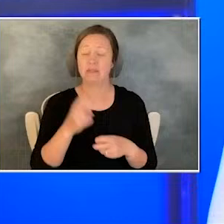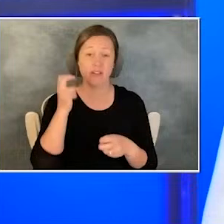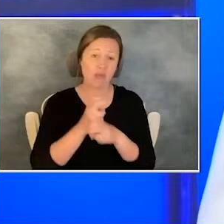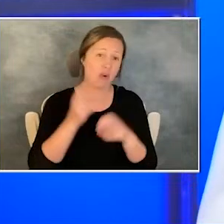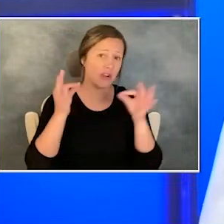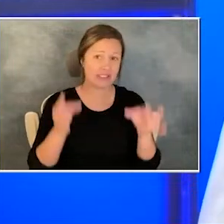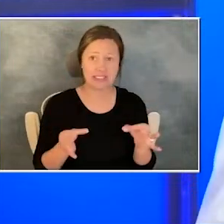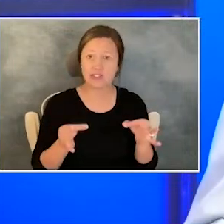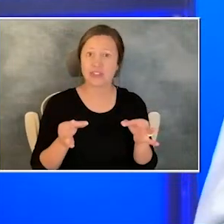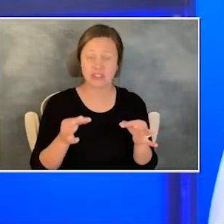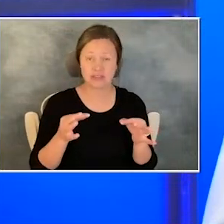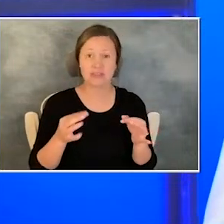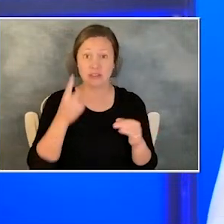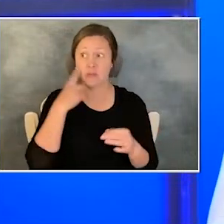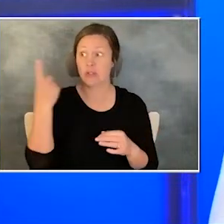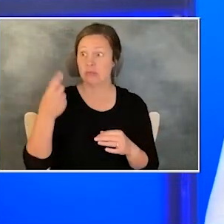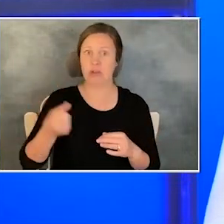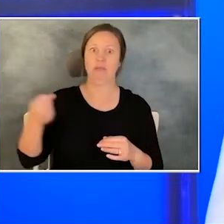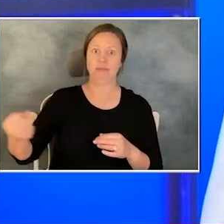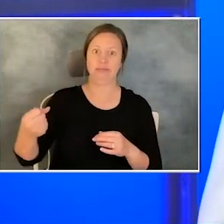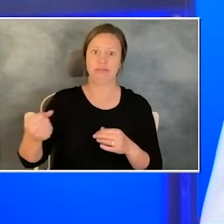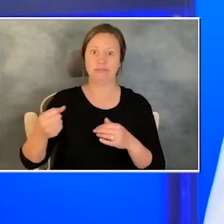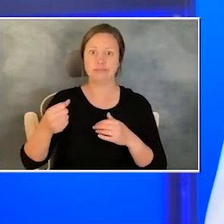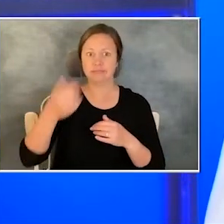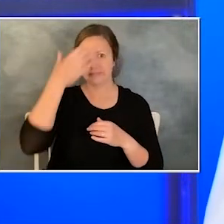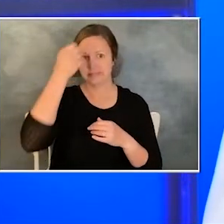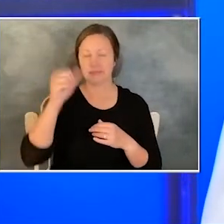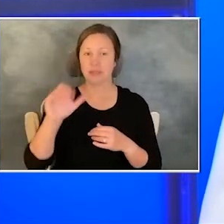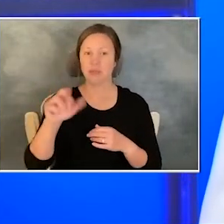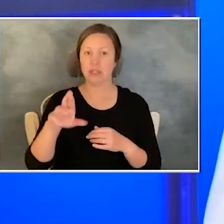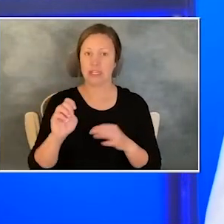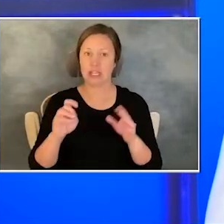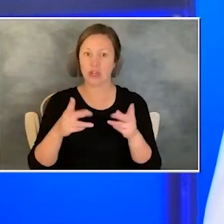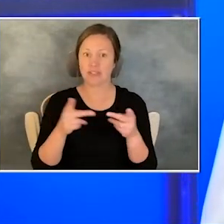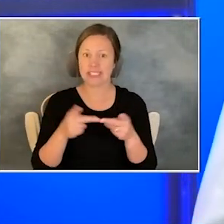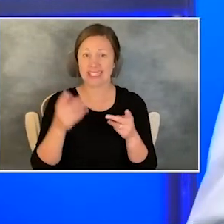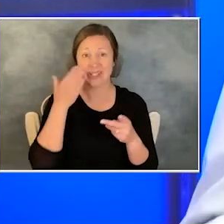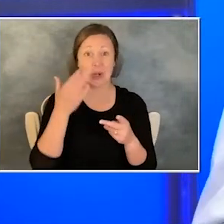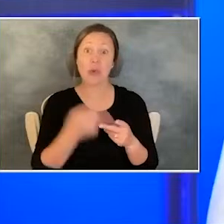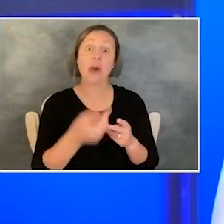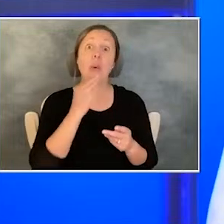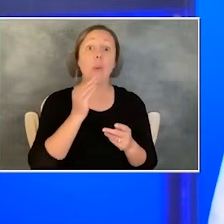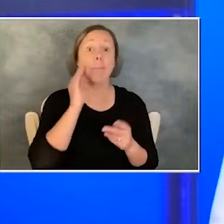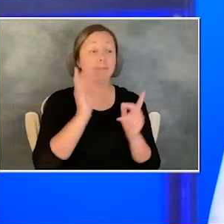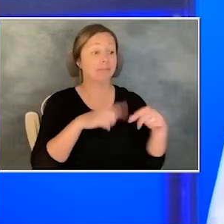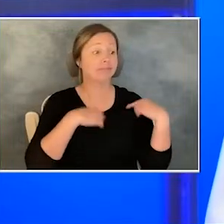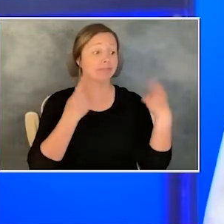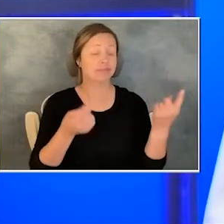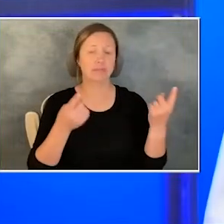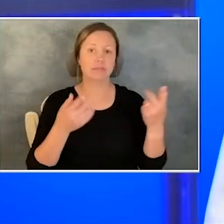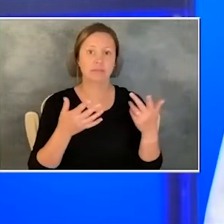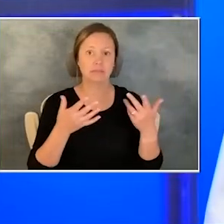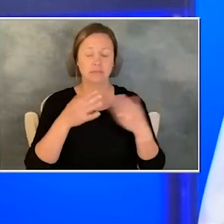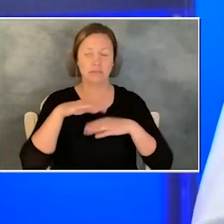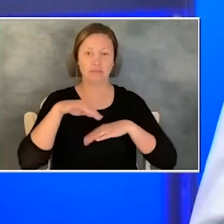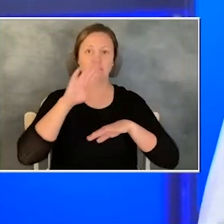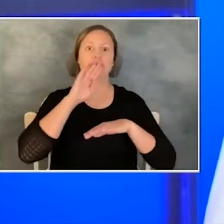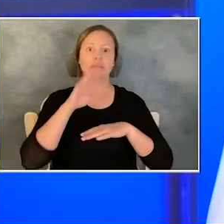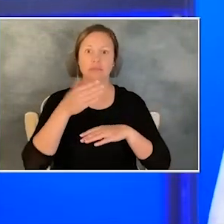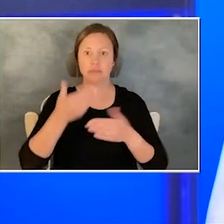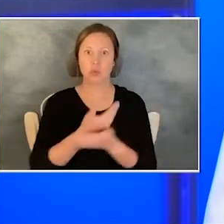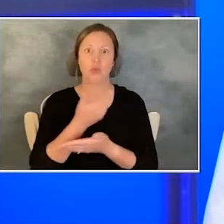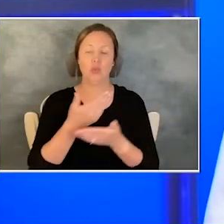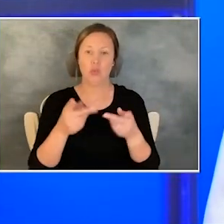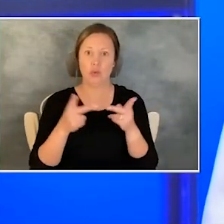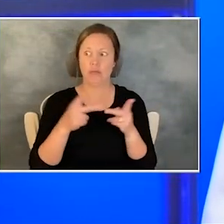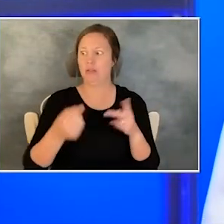be comfortable with moving somebody who's been at home their whole life to a new place, but trying to get comfortable with that, with the place, and get to know some